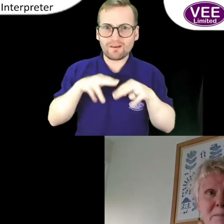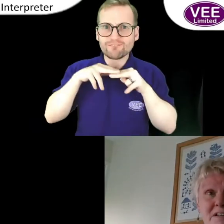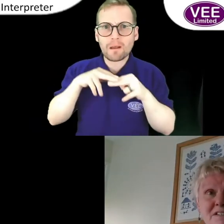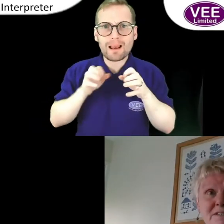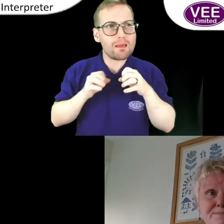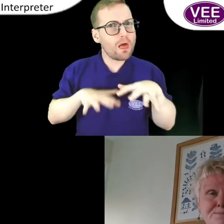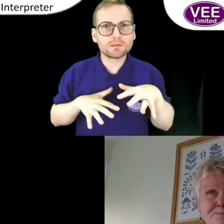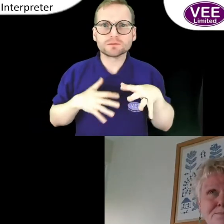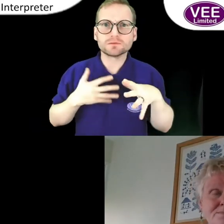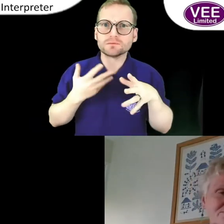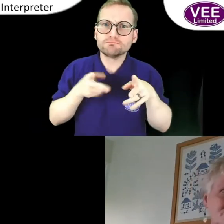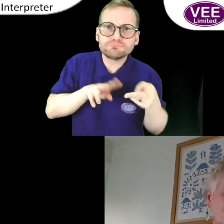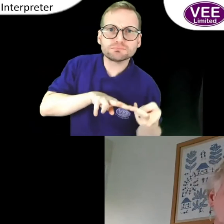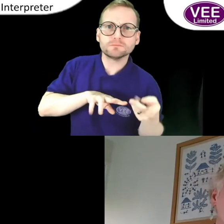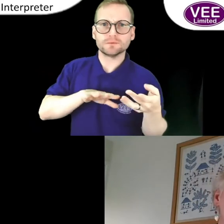their families.